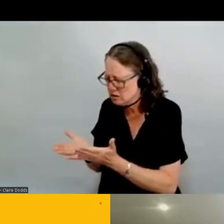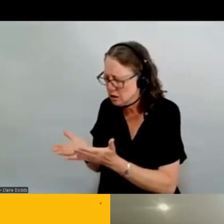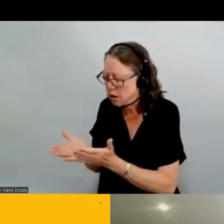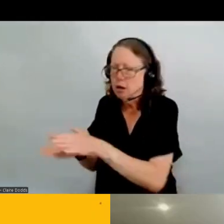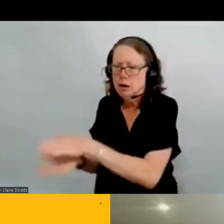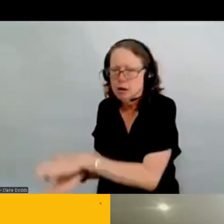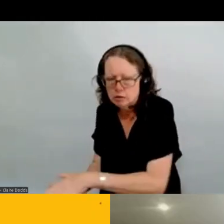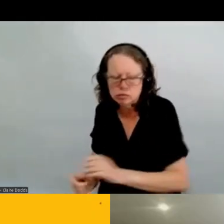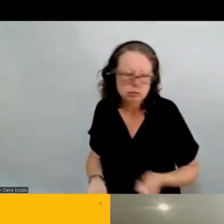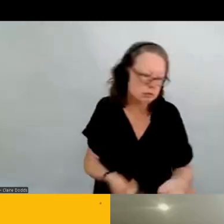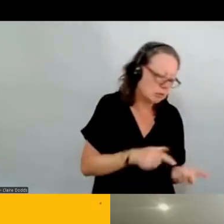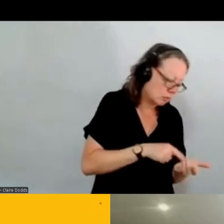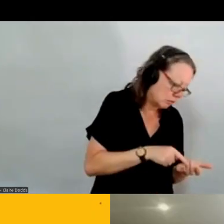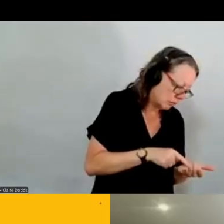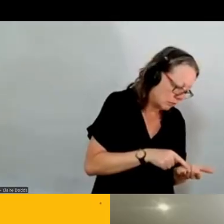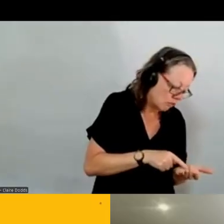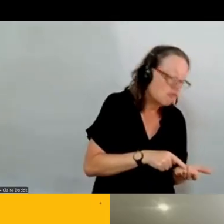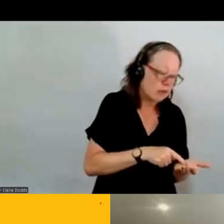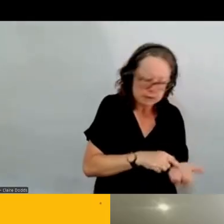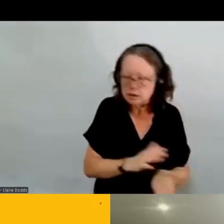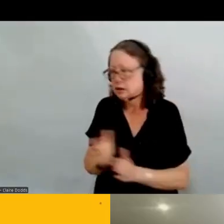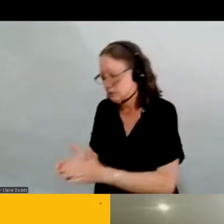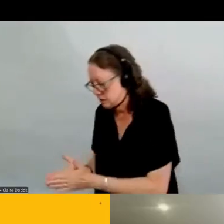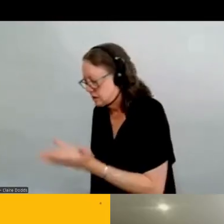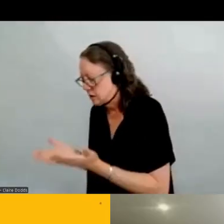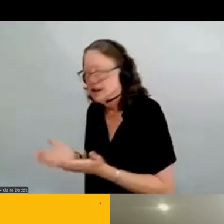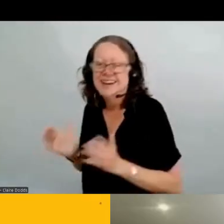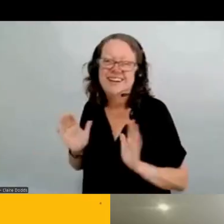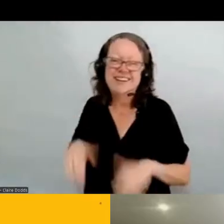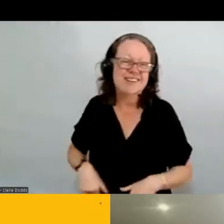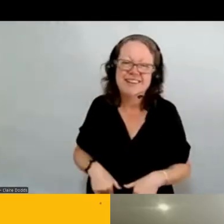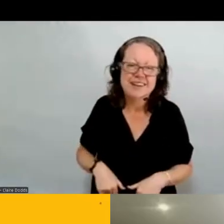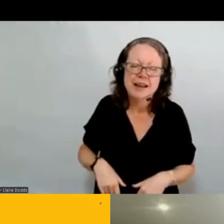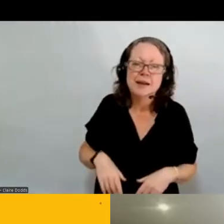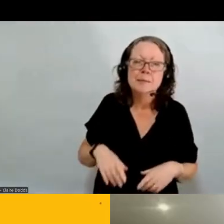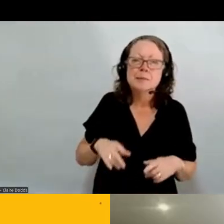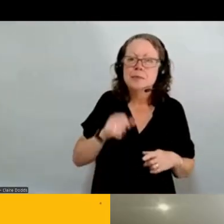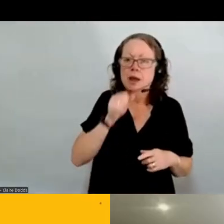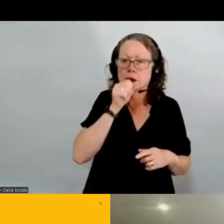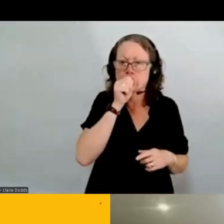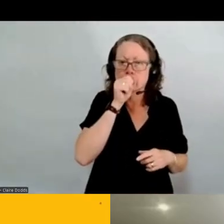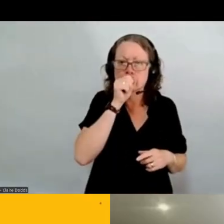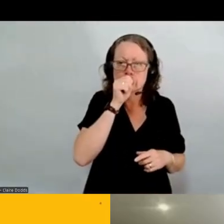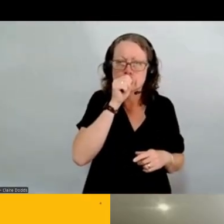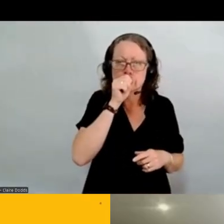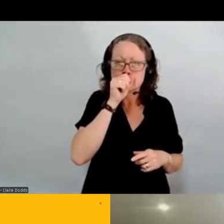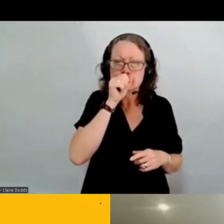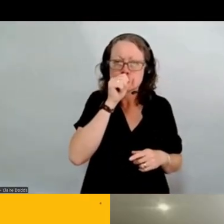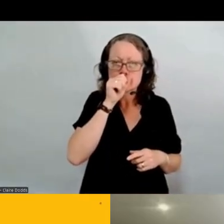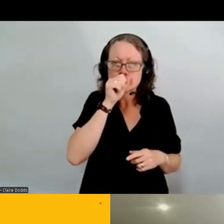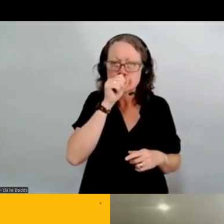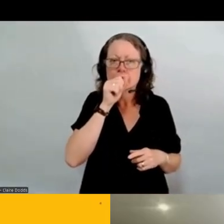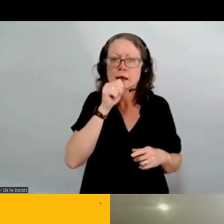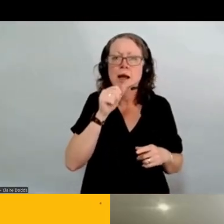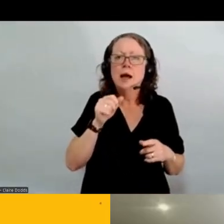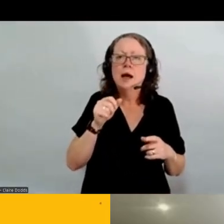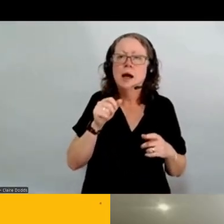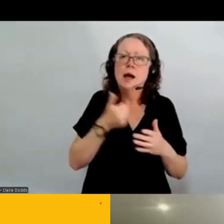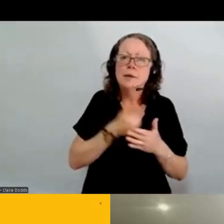young people is generally not great. So parental and family involvement, role models, all of those things really